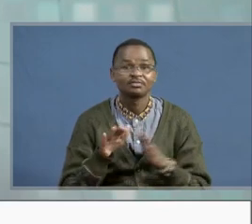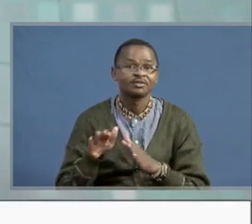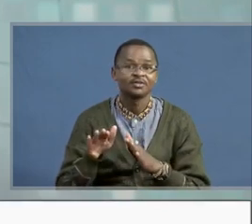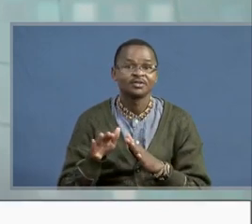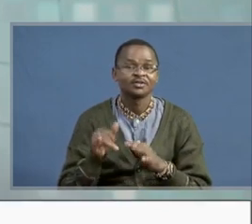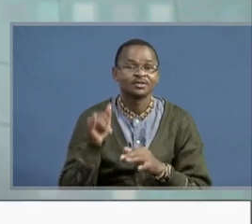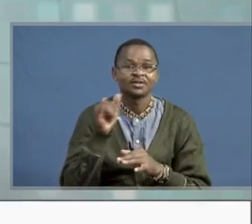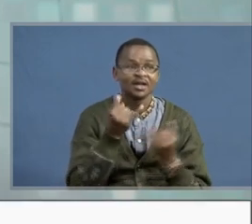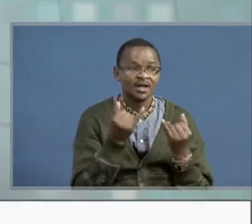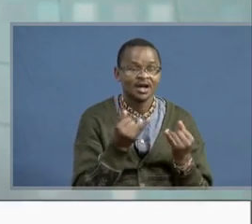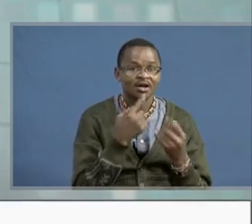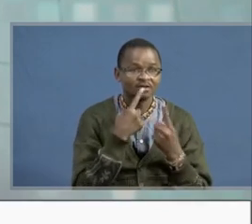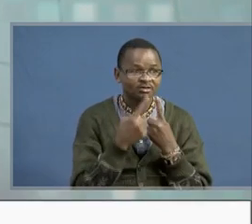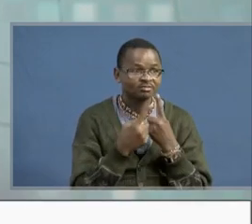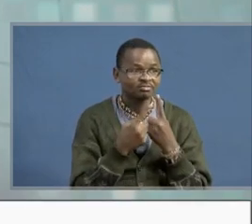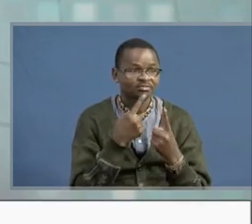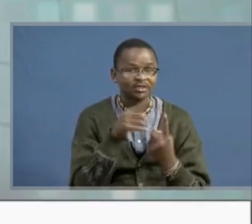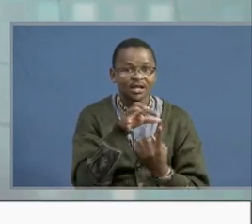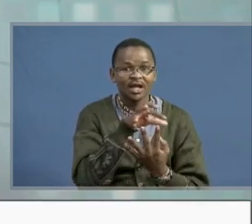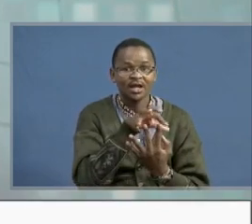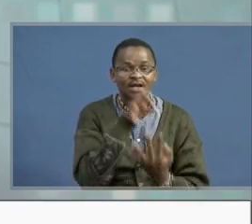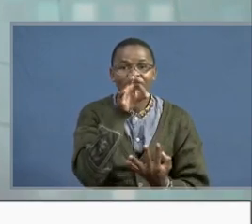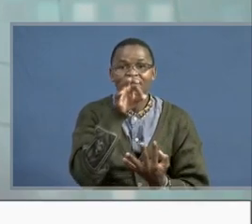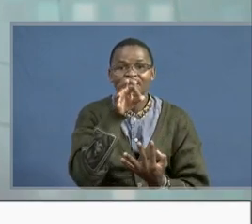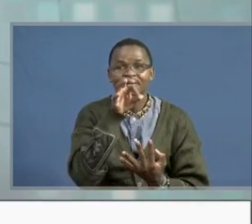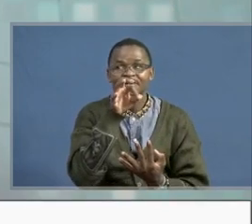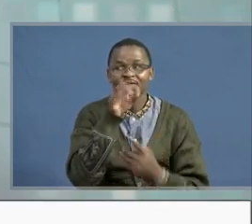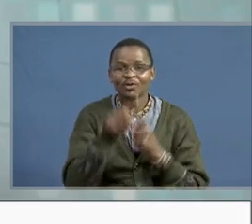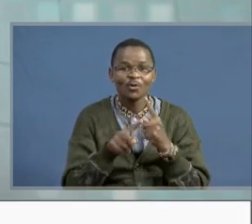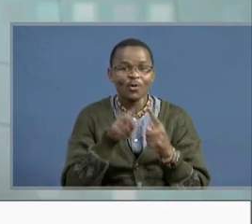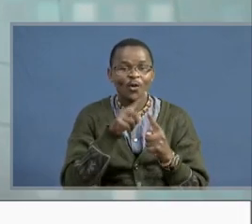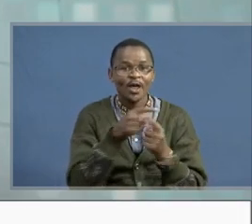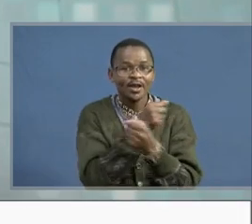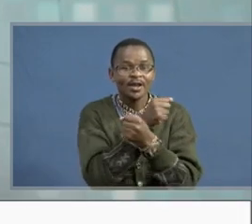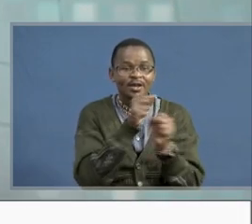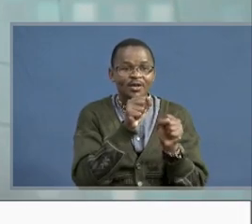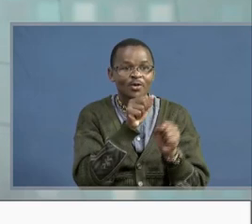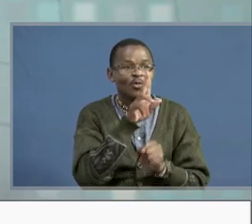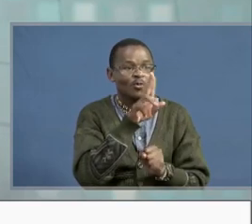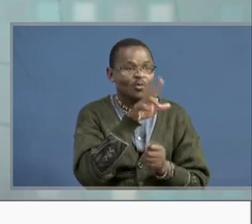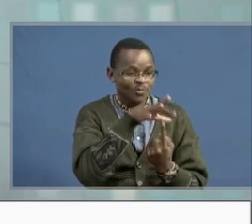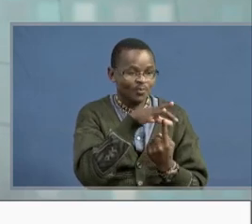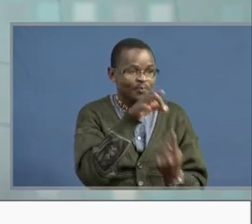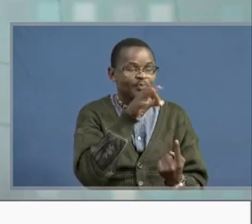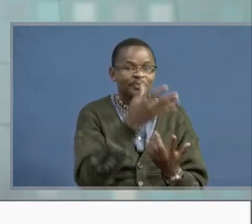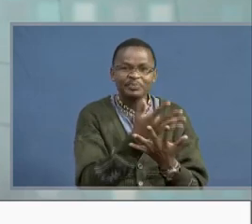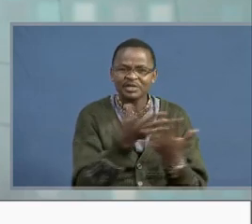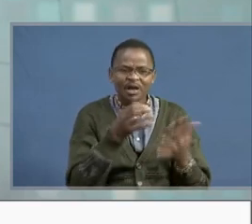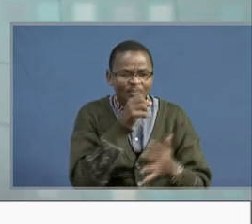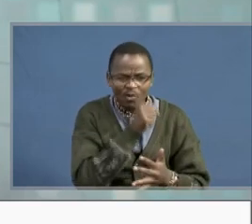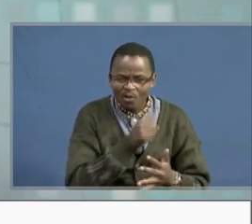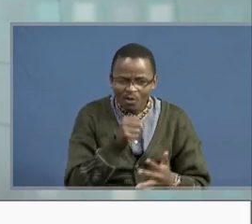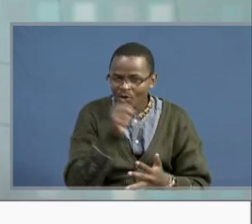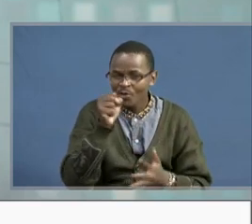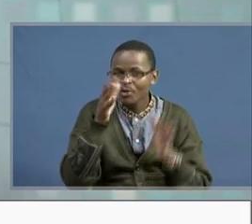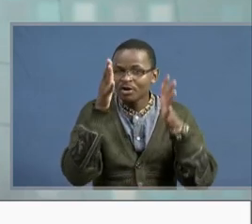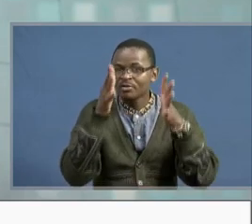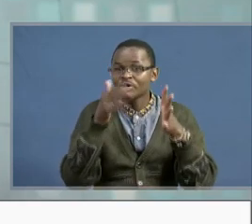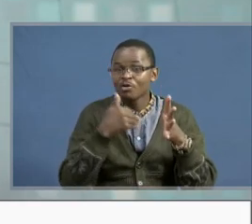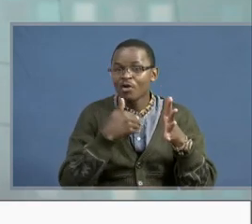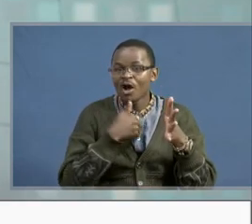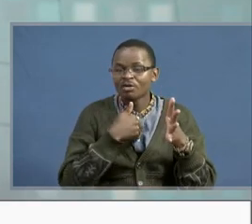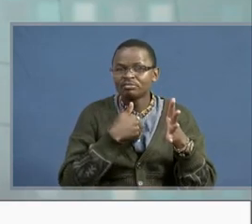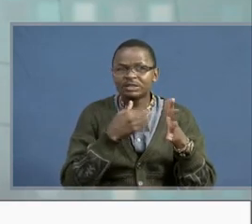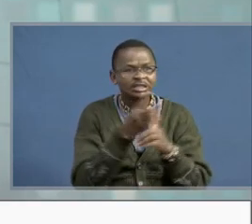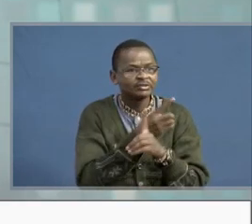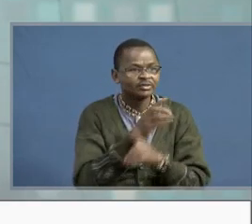Kenya Airways, let's talk appointments. When President Kenyatta appointed some old politicians to head various